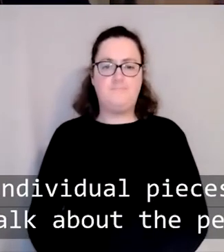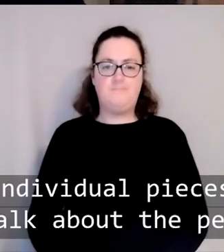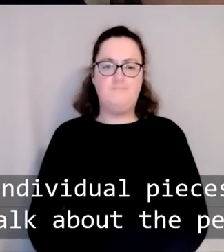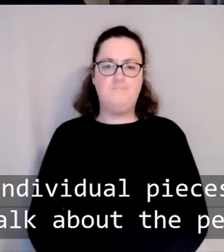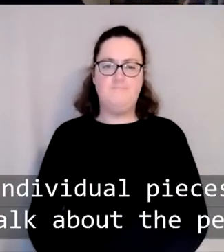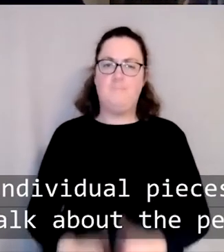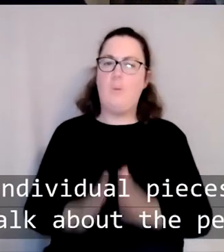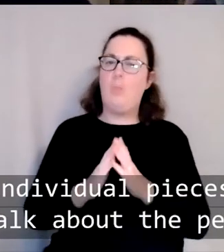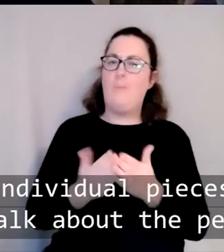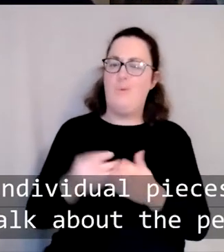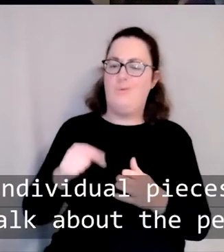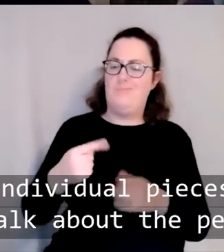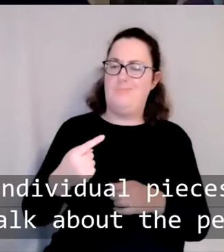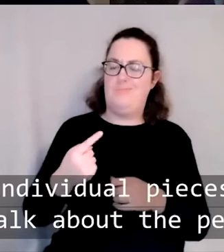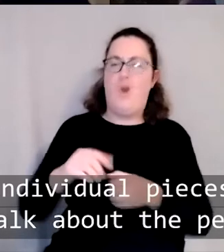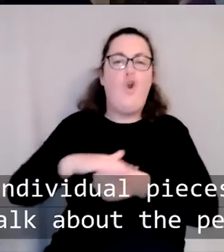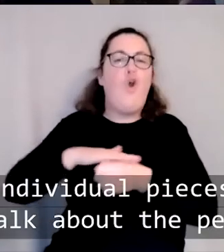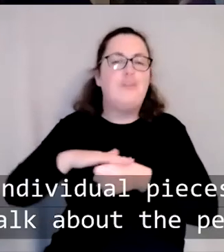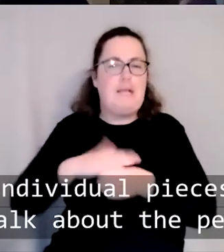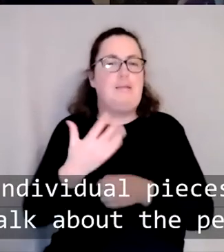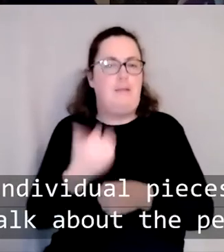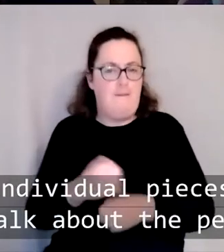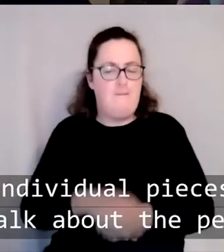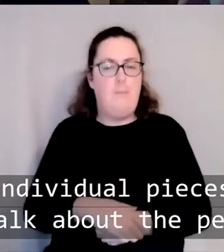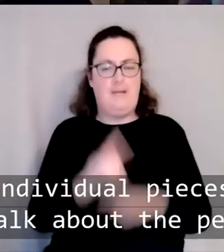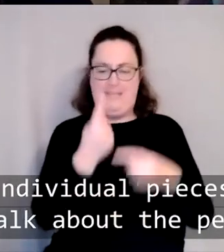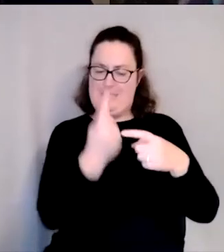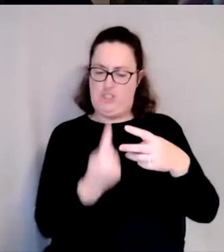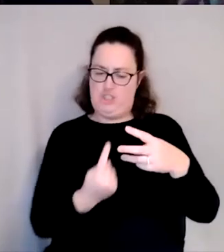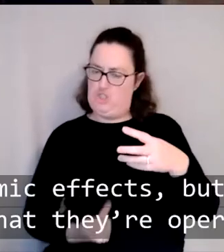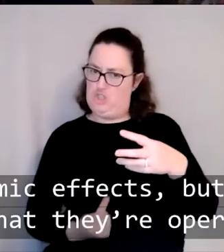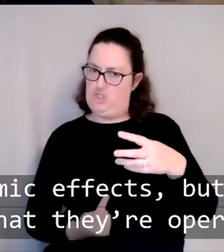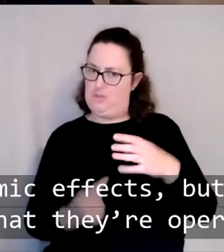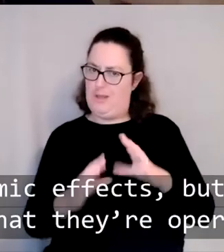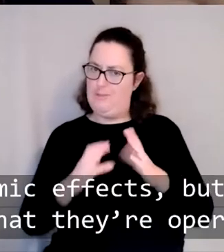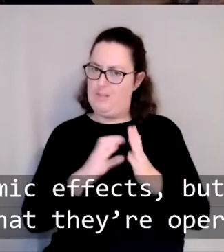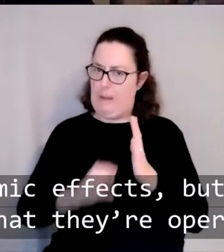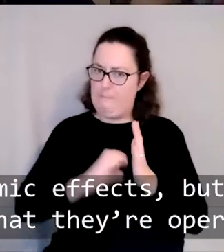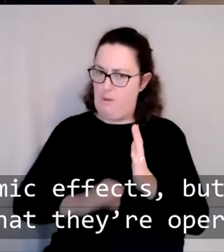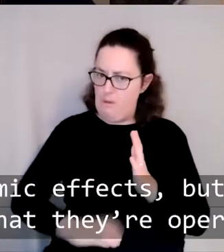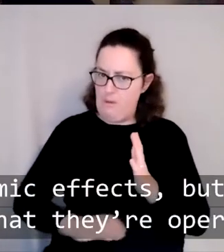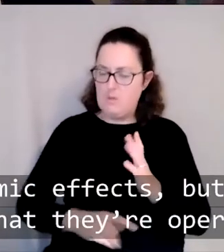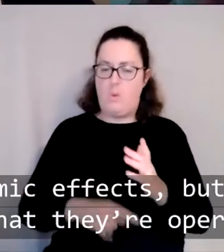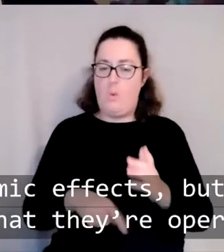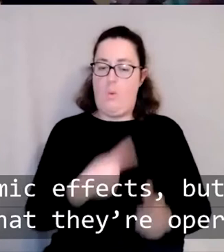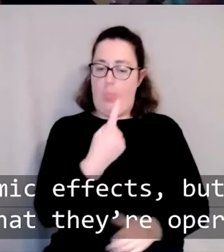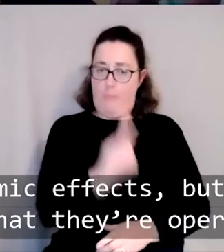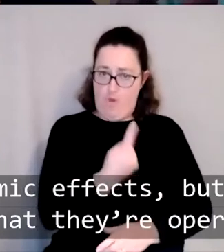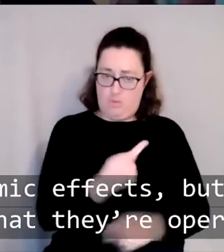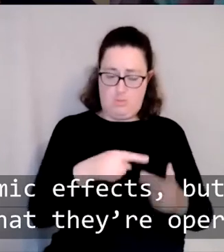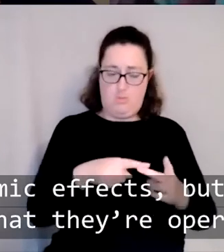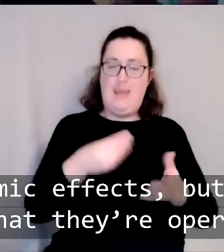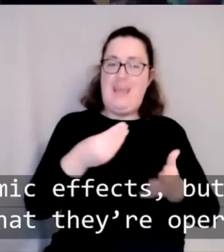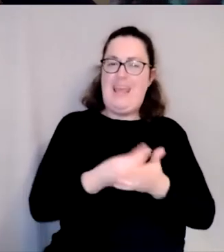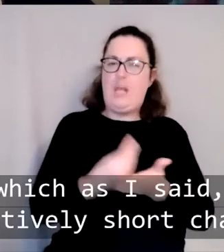about each individual piece is that you talk about the person, the economic effects, but also the context that